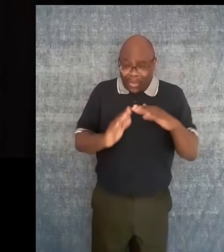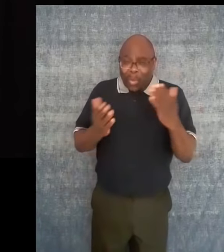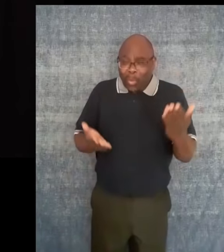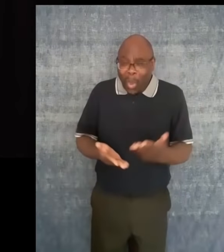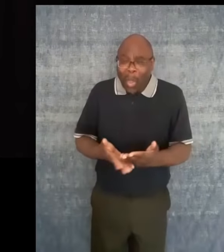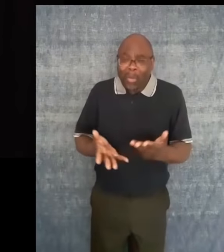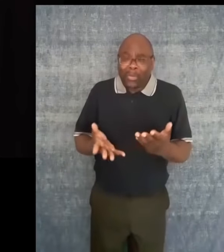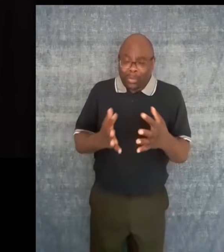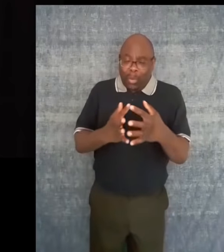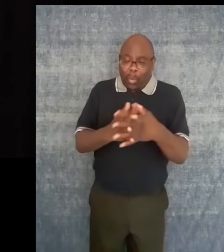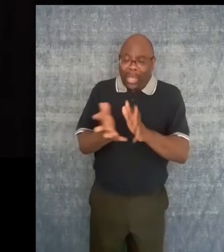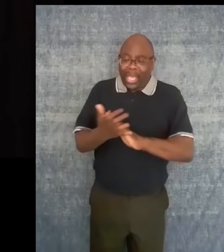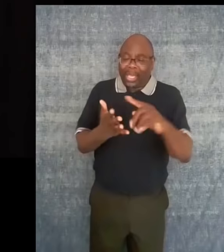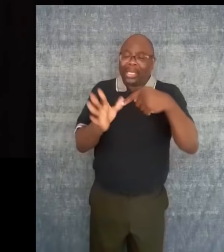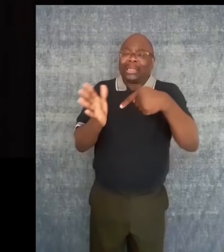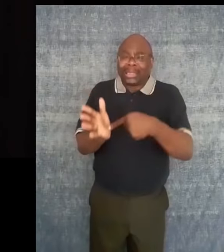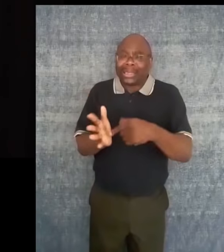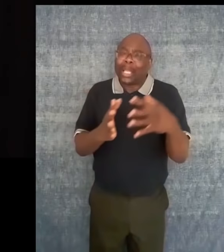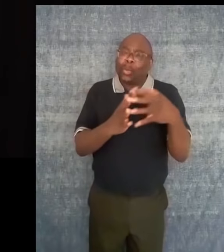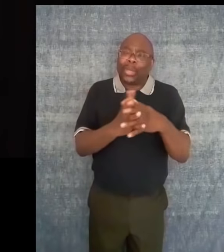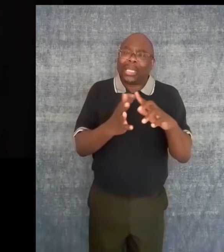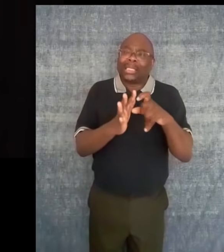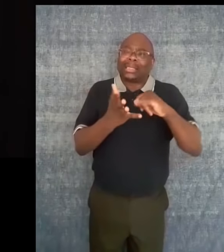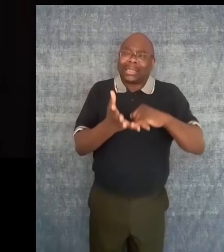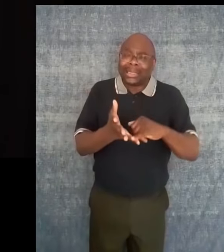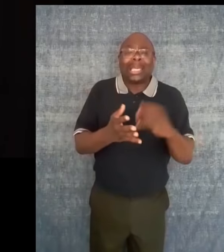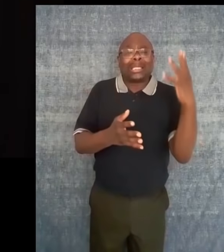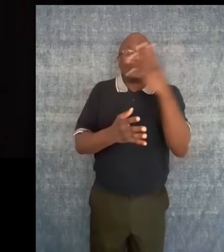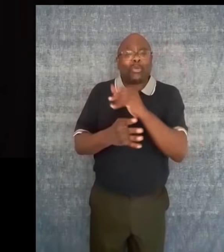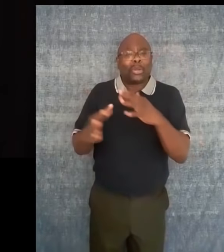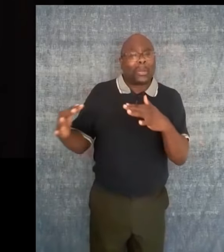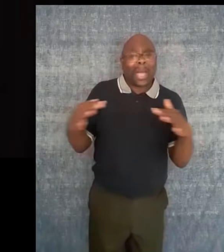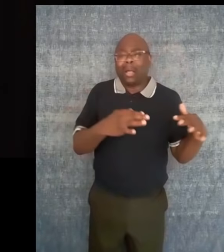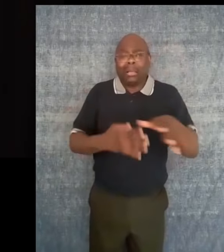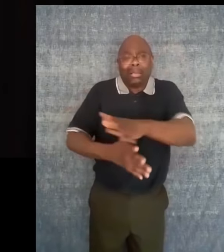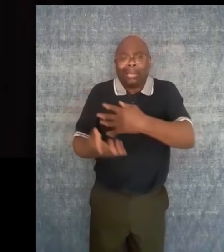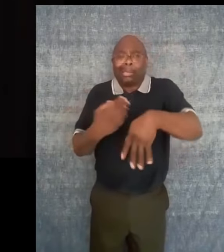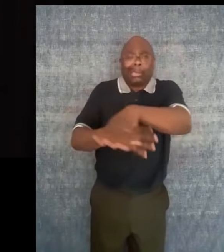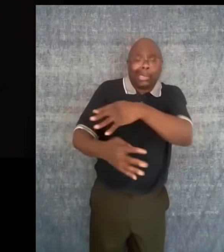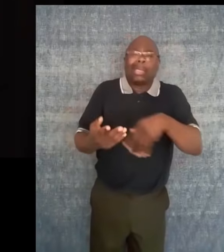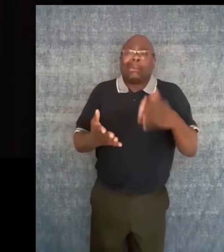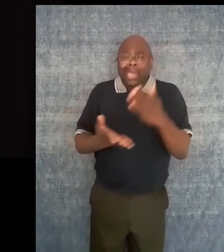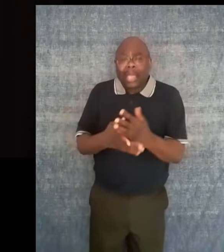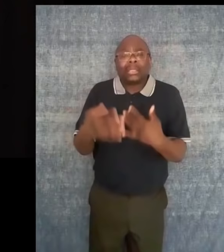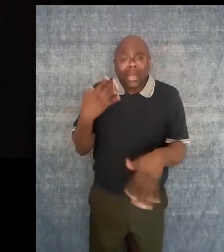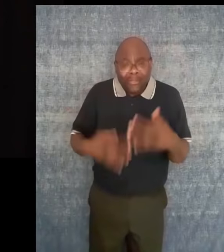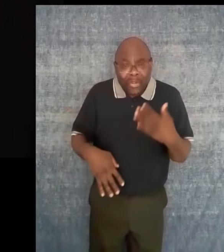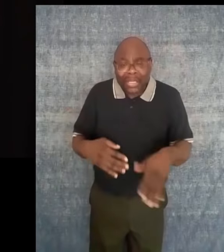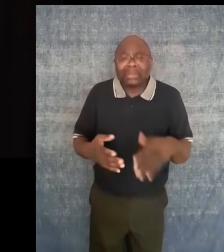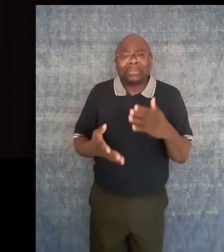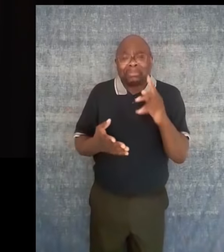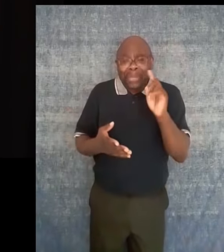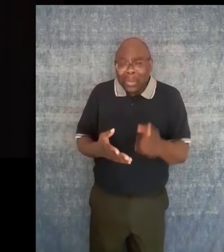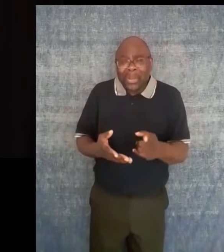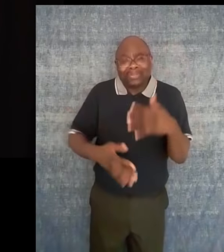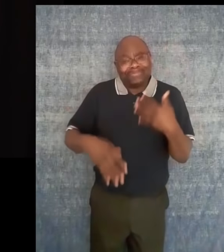of wheat and weeds. We are in a spiritual battle, and there is suffering, there is casualties